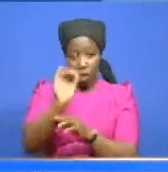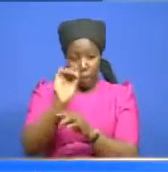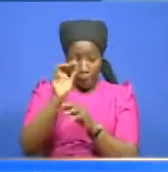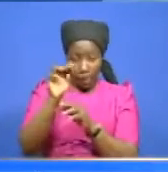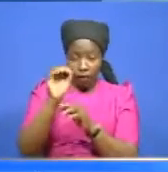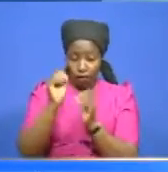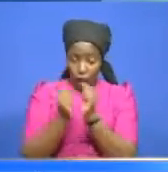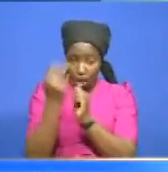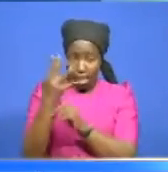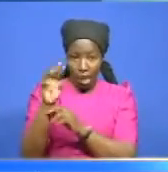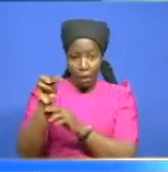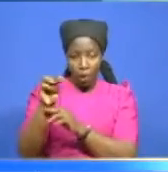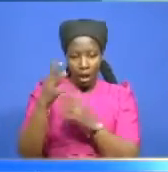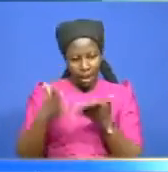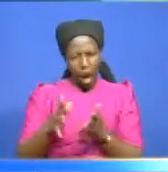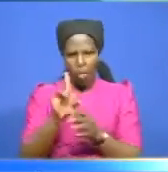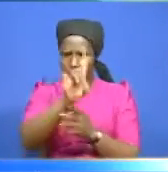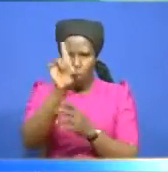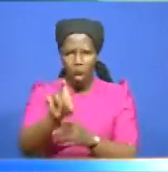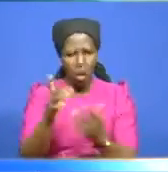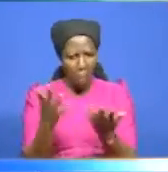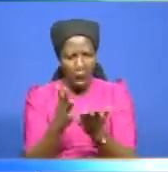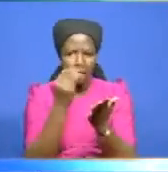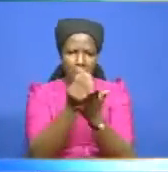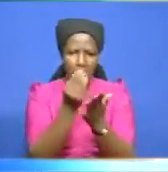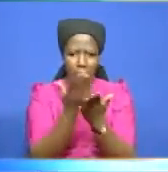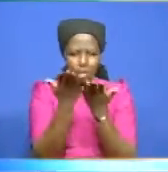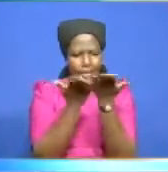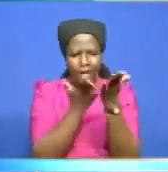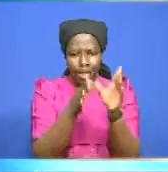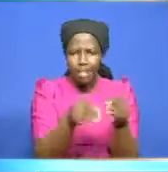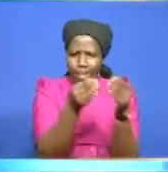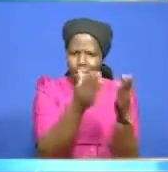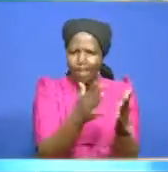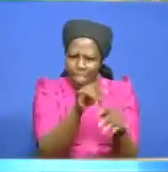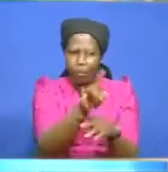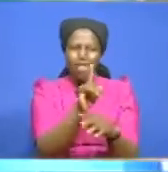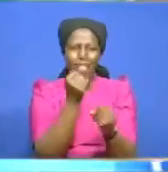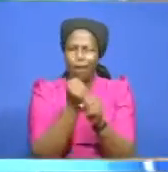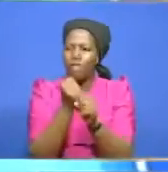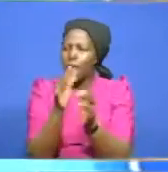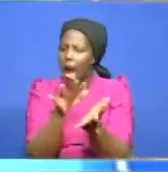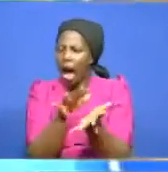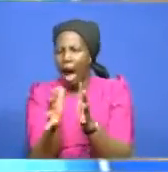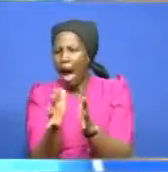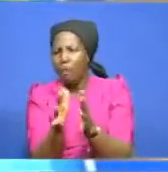Then the question we must ask ourselves is the financial service providers, how are they performing?